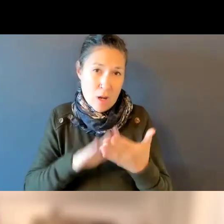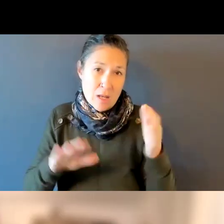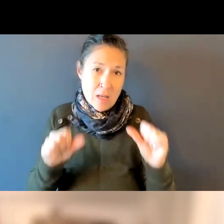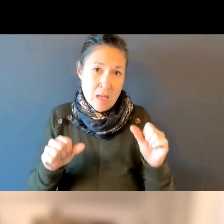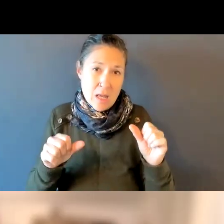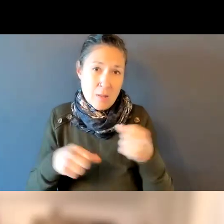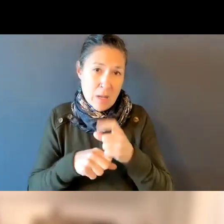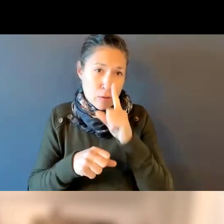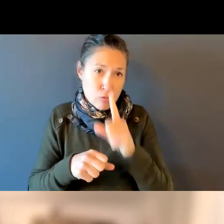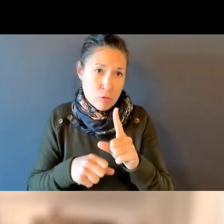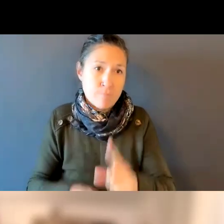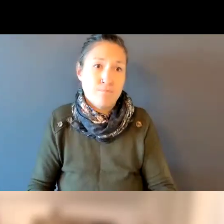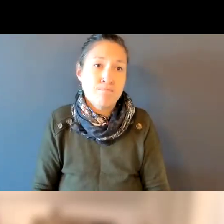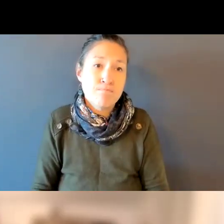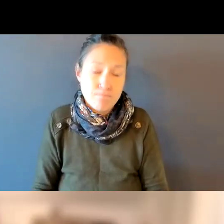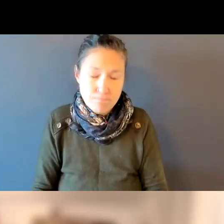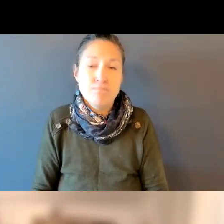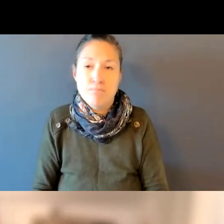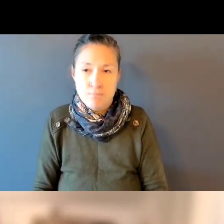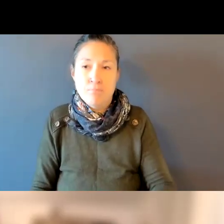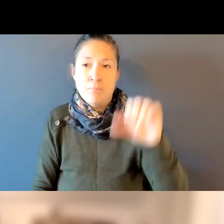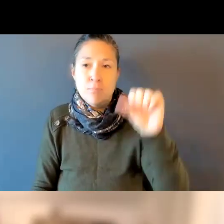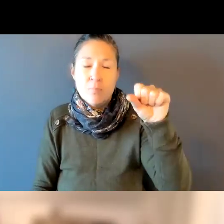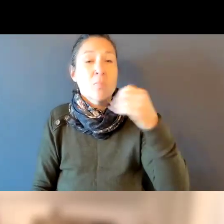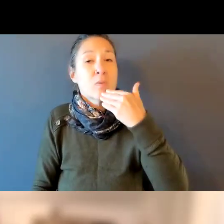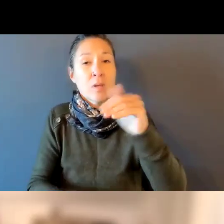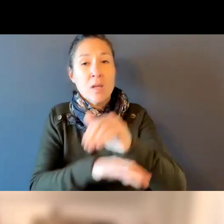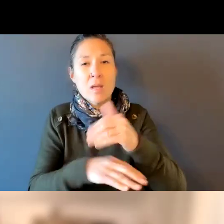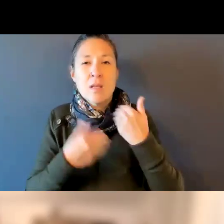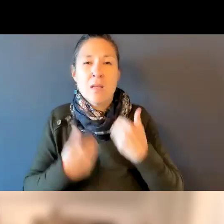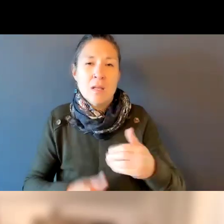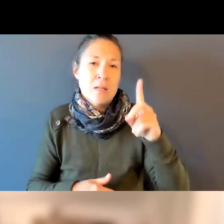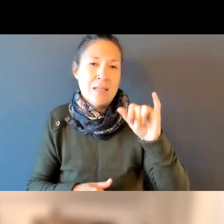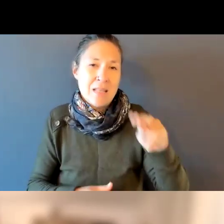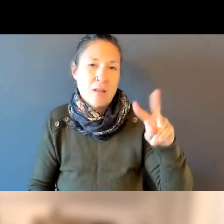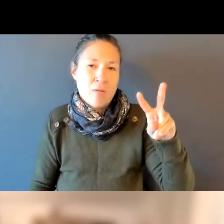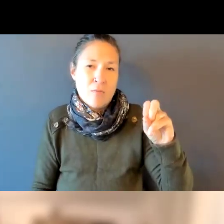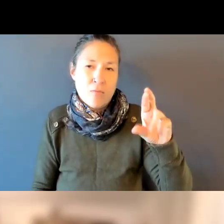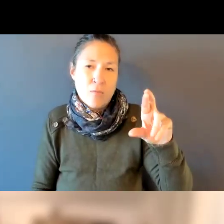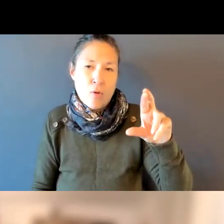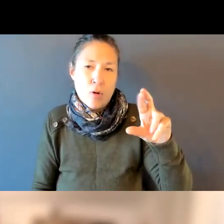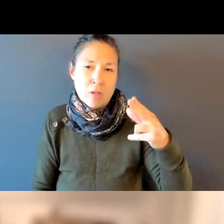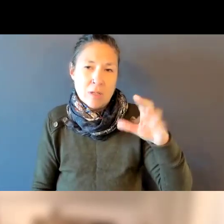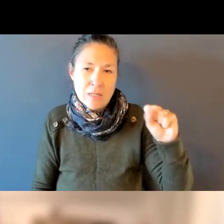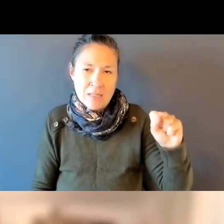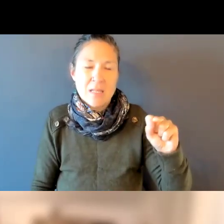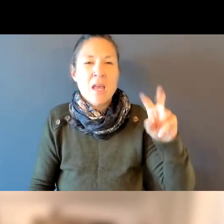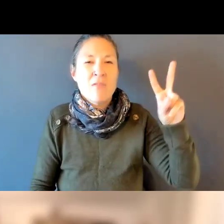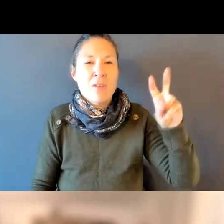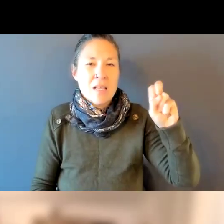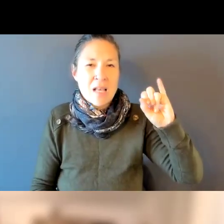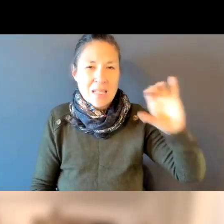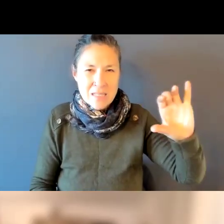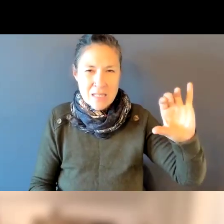out. Yes, I do. Well, good evening, everybody. My name is Dylan Voorhees. I'm a senior consultant with the EIC and the project lead working